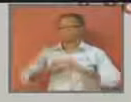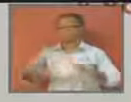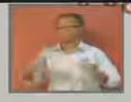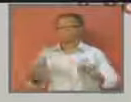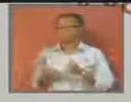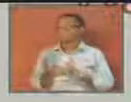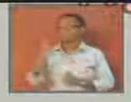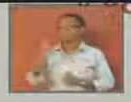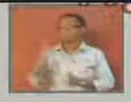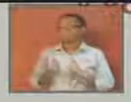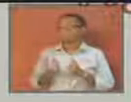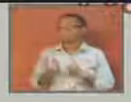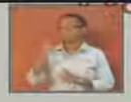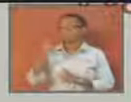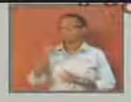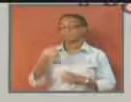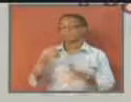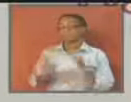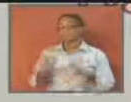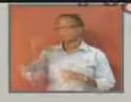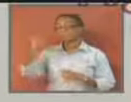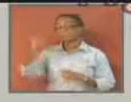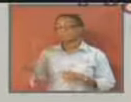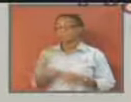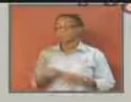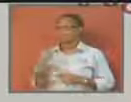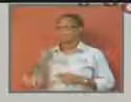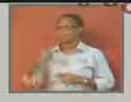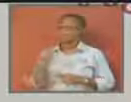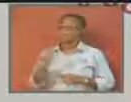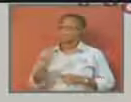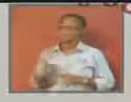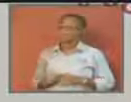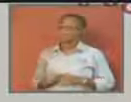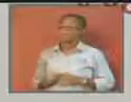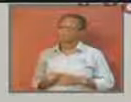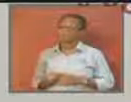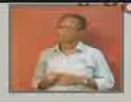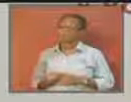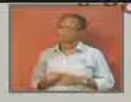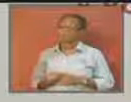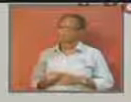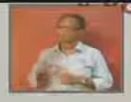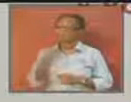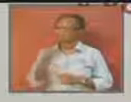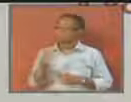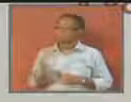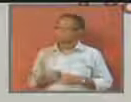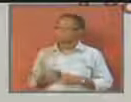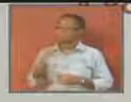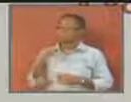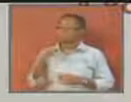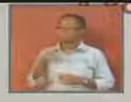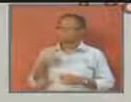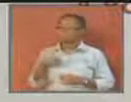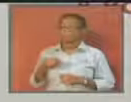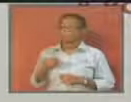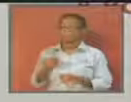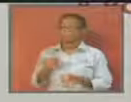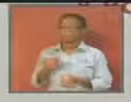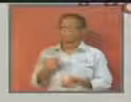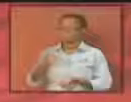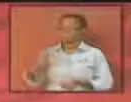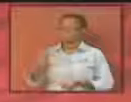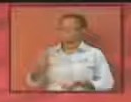major circulating strain in Trinidad and Tobago. And she can go back into her graph if she wishes, Professor Carrington. Can we get the